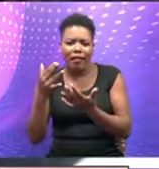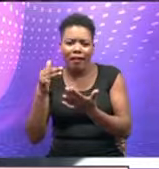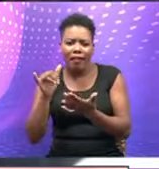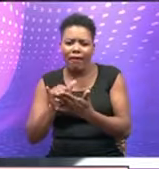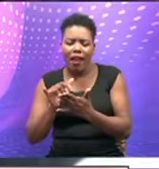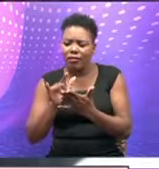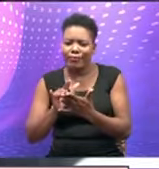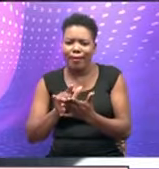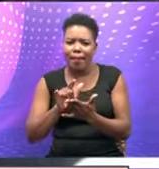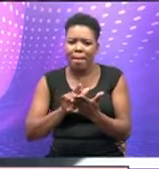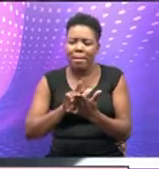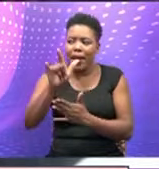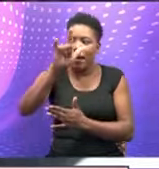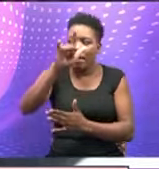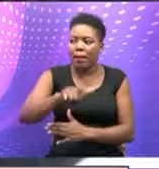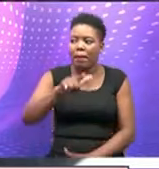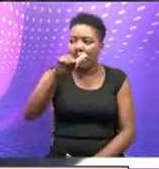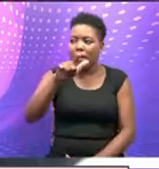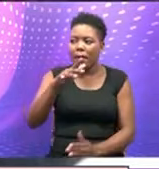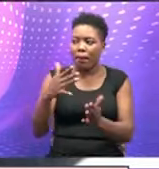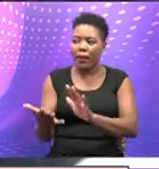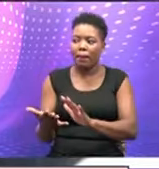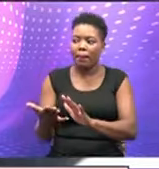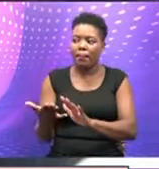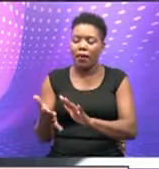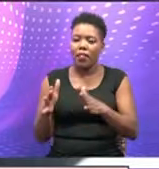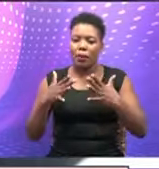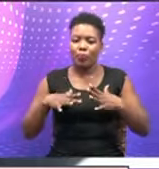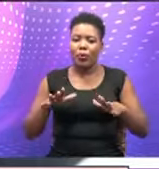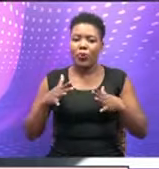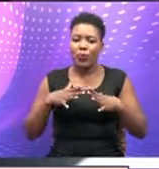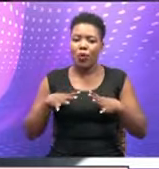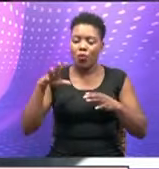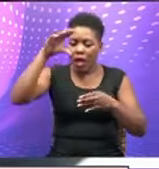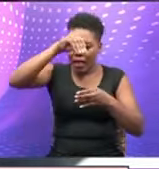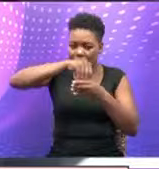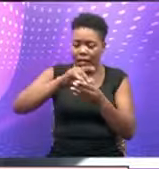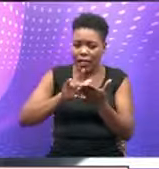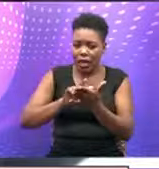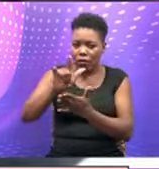an aircraft accident, and he was among the people who were in the aeroplane.